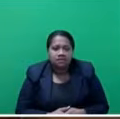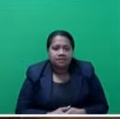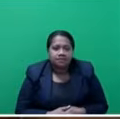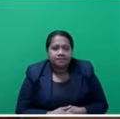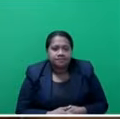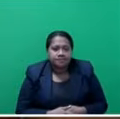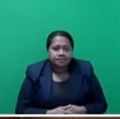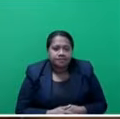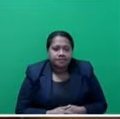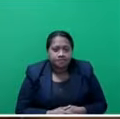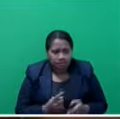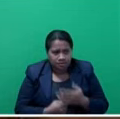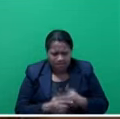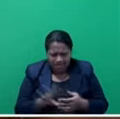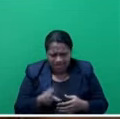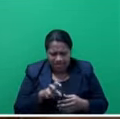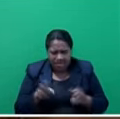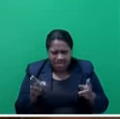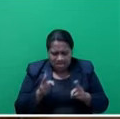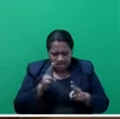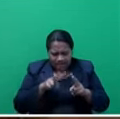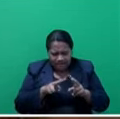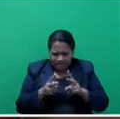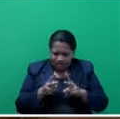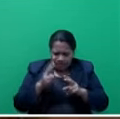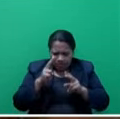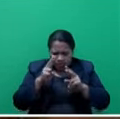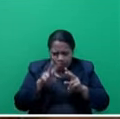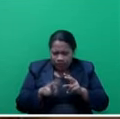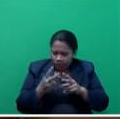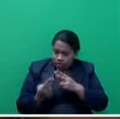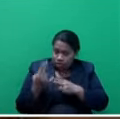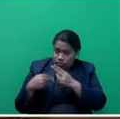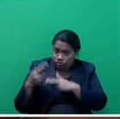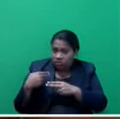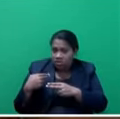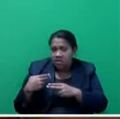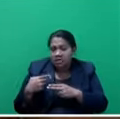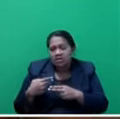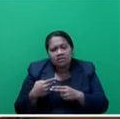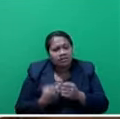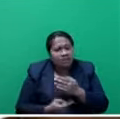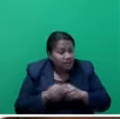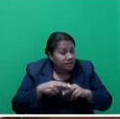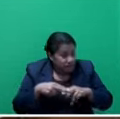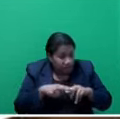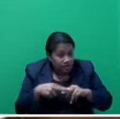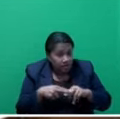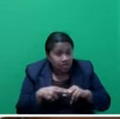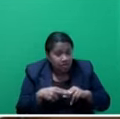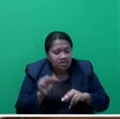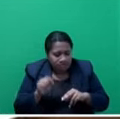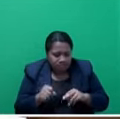view of history to suggest that Pacific regionalism is waning, as Fiji's deep bonds with our fellow